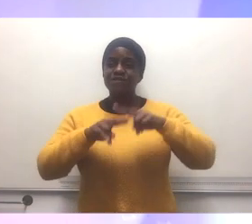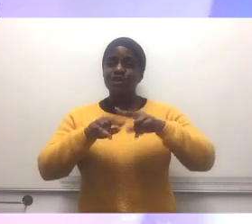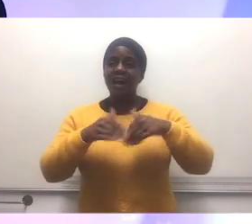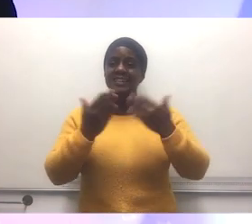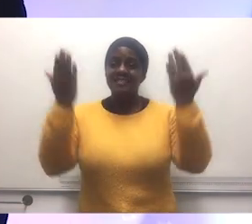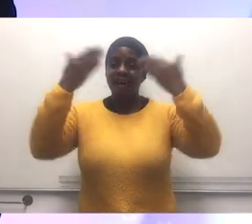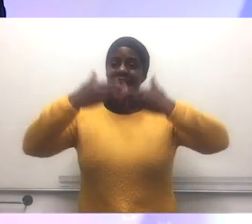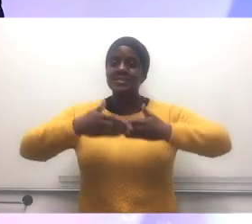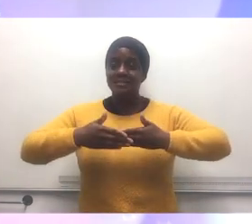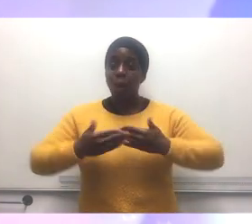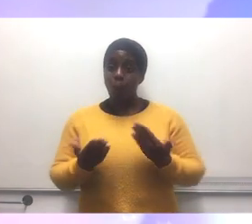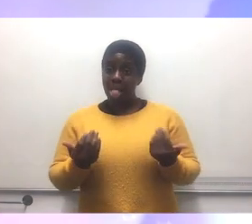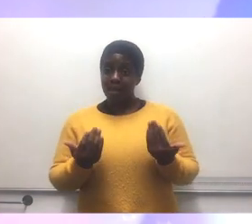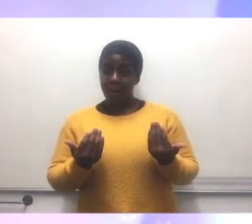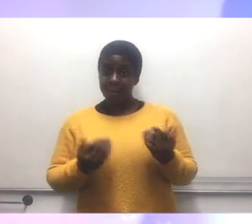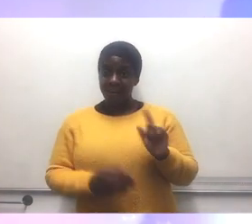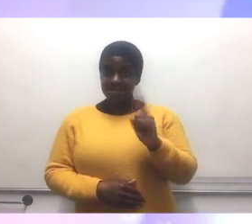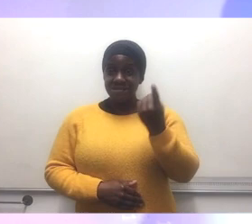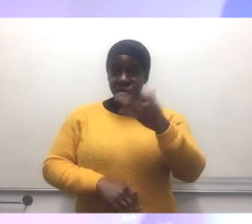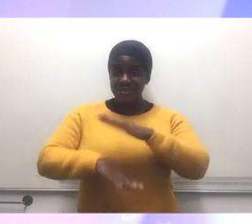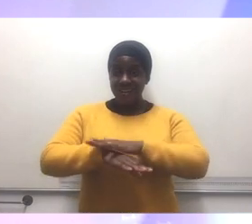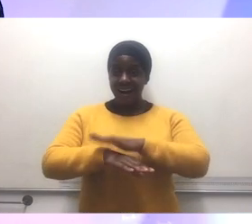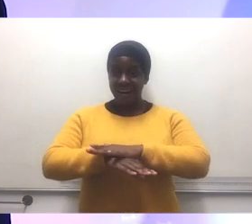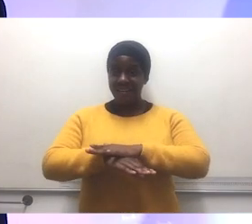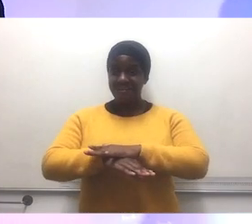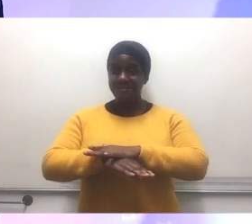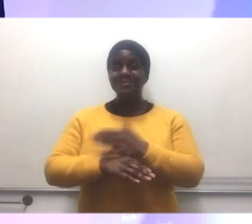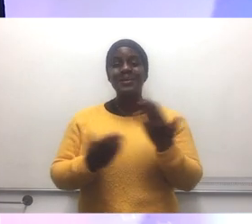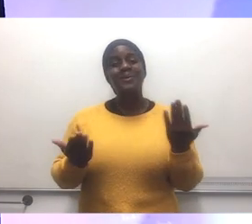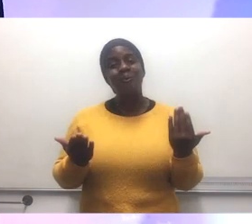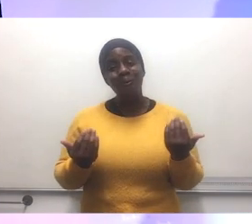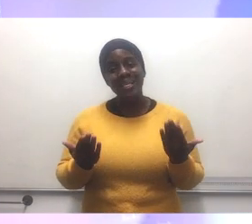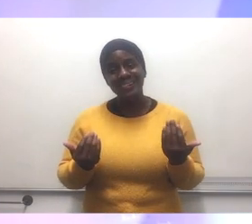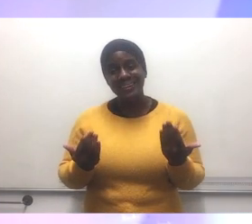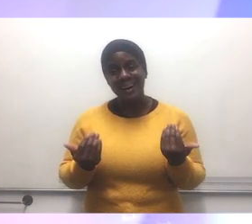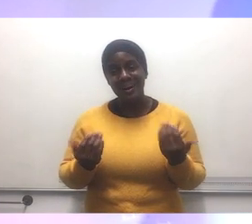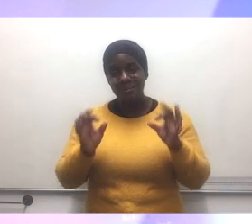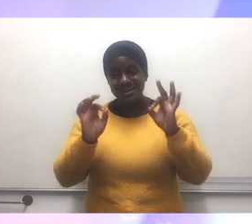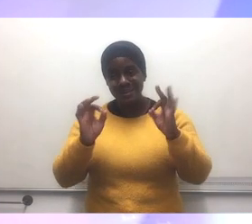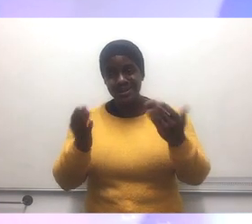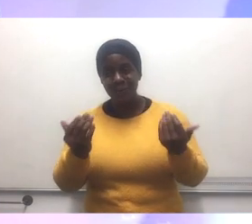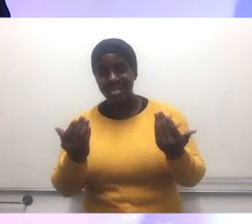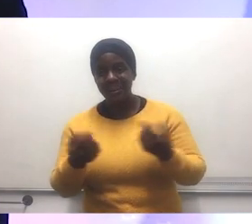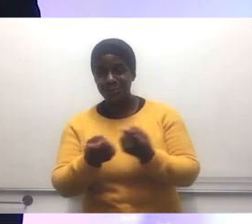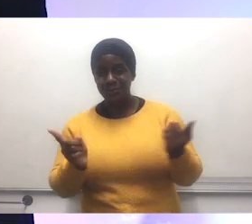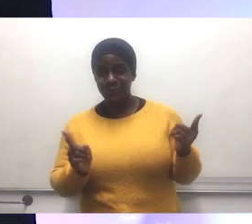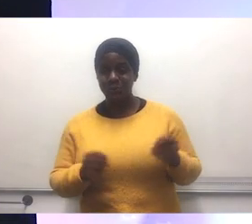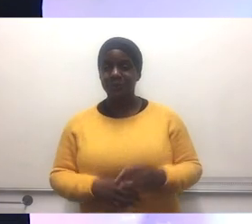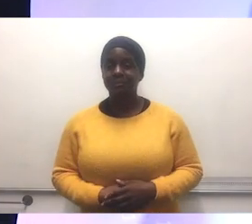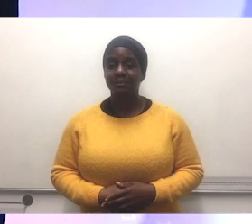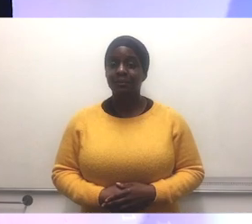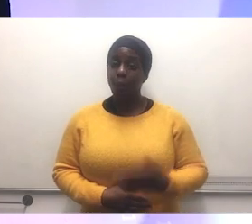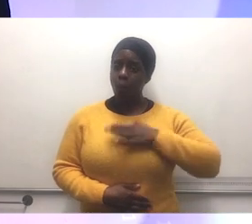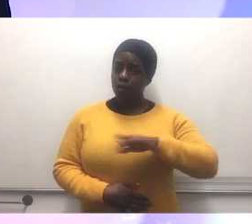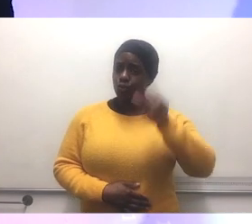you. And to those who are joining for the very first time tonight, we also would like to say a special welcome to you. We want